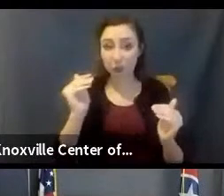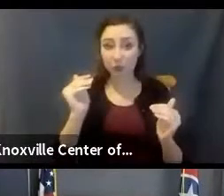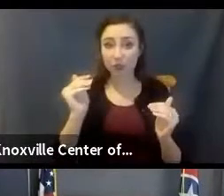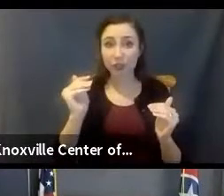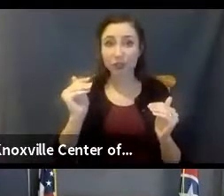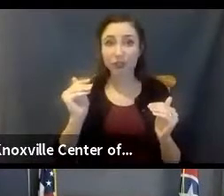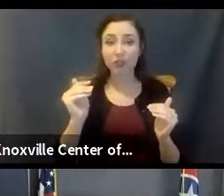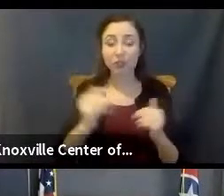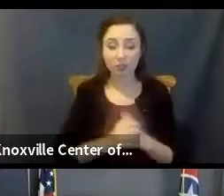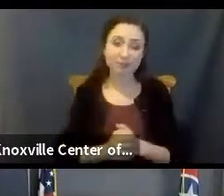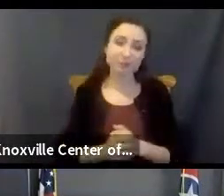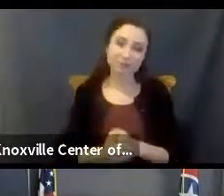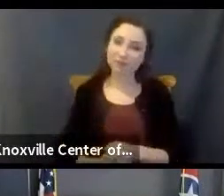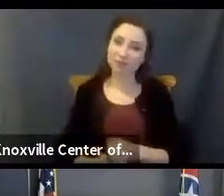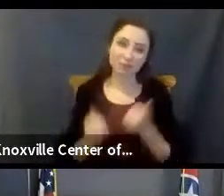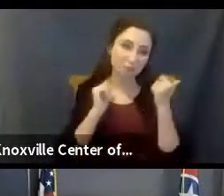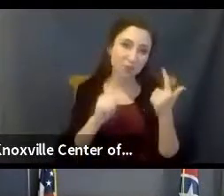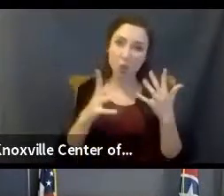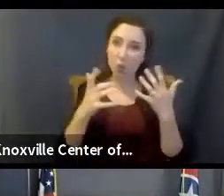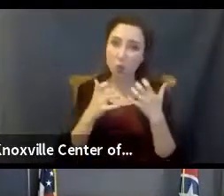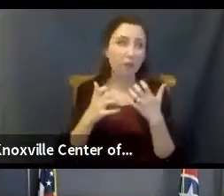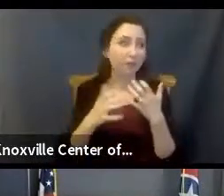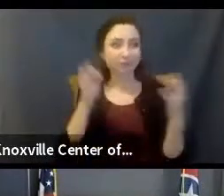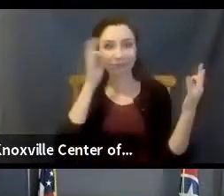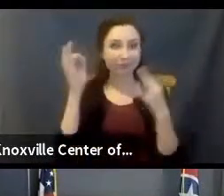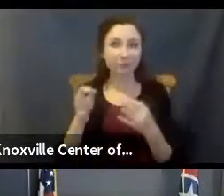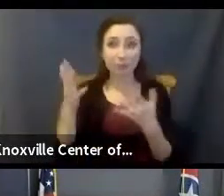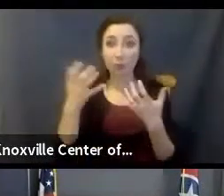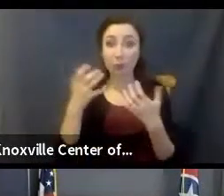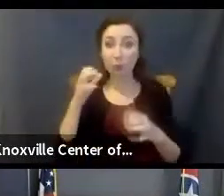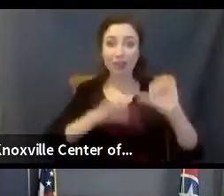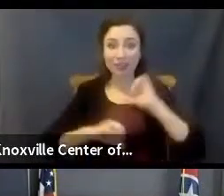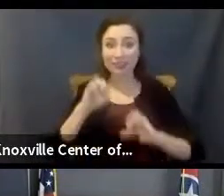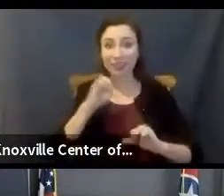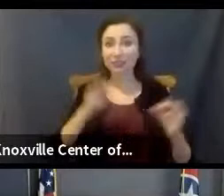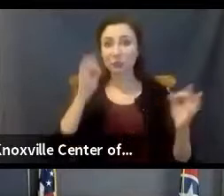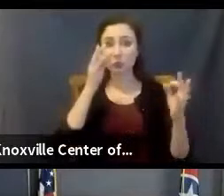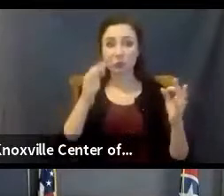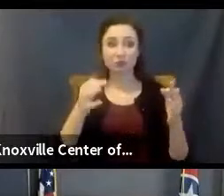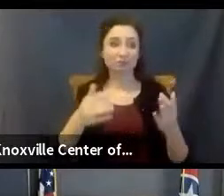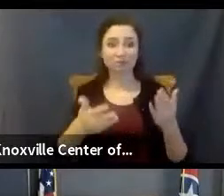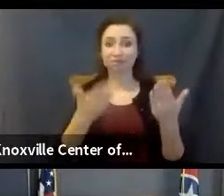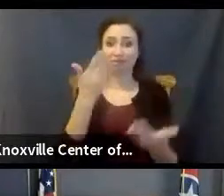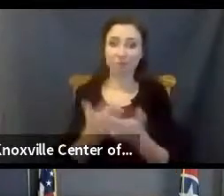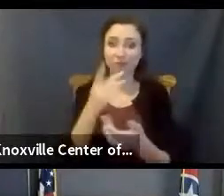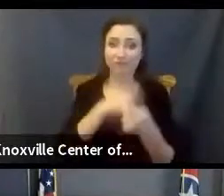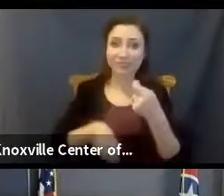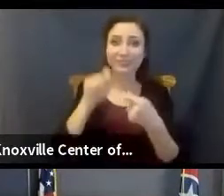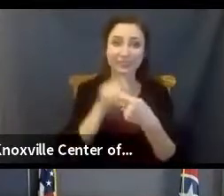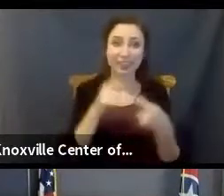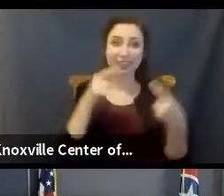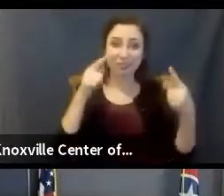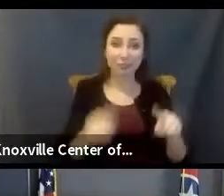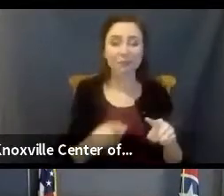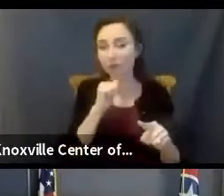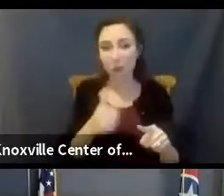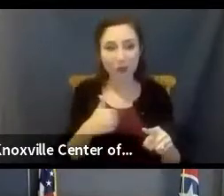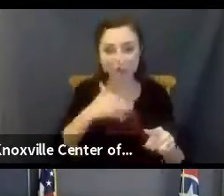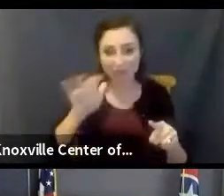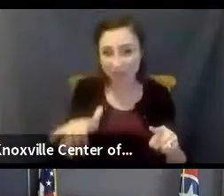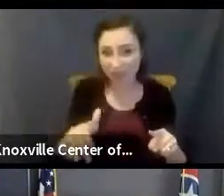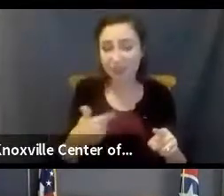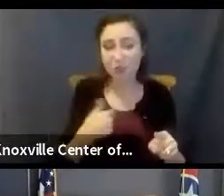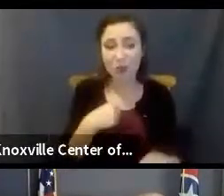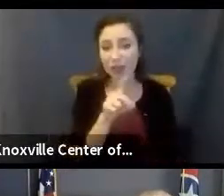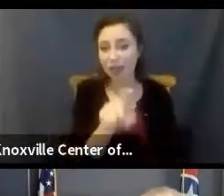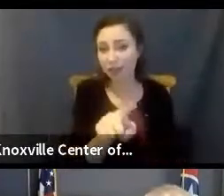and then there, you know, we all want absolutes. We want science to tell us precisely what it's going to be, and we're not going to have that. And so I would just ask